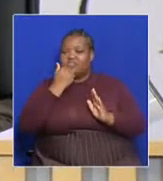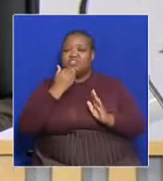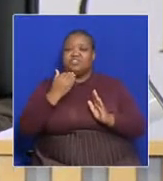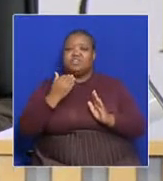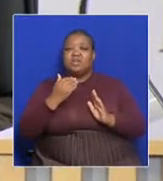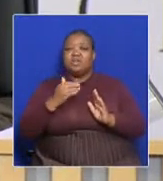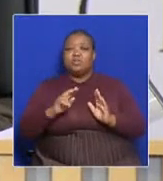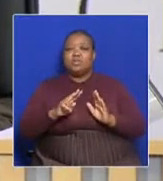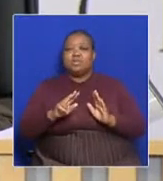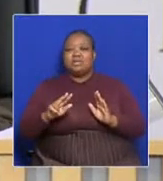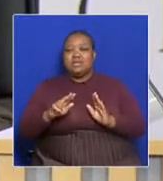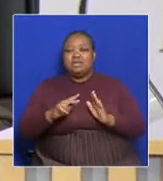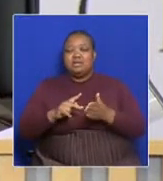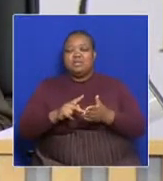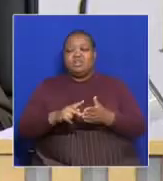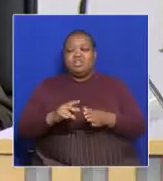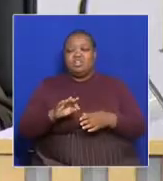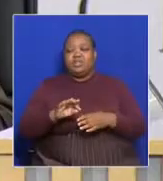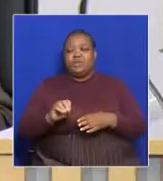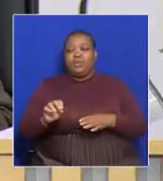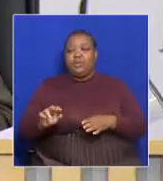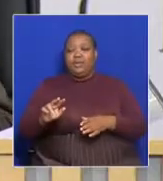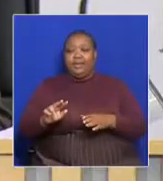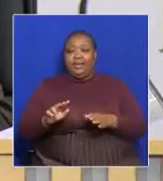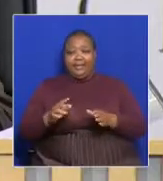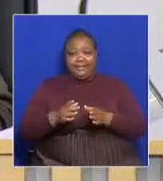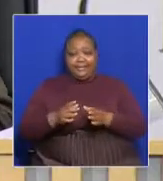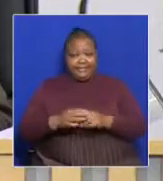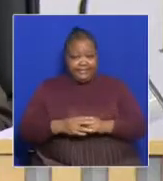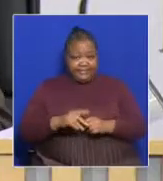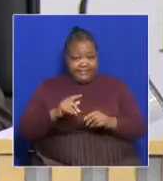Correct? Yes. Yes, Commissioner.